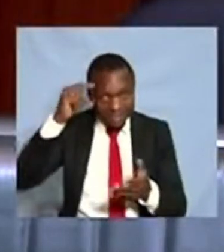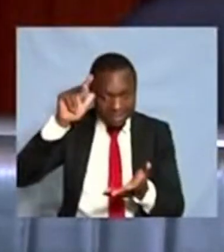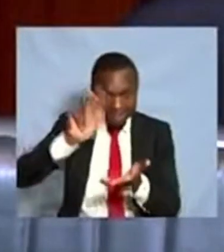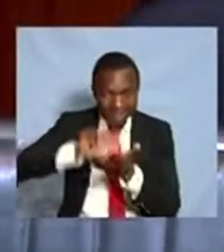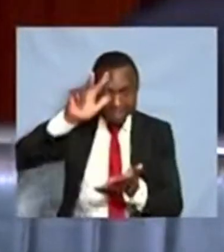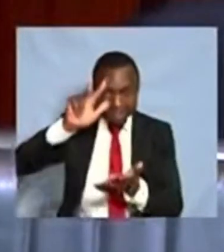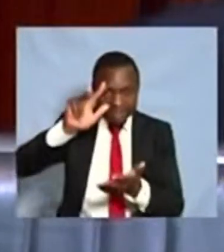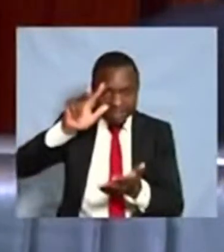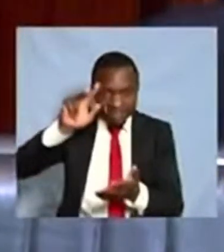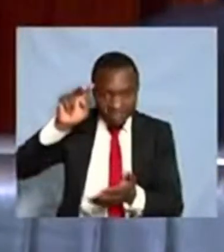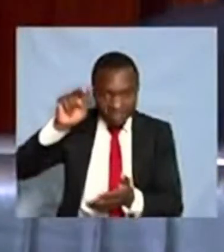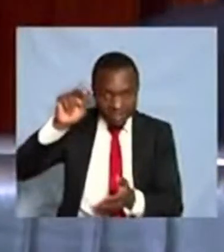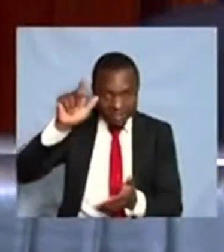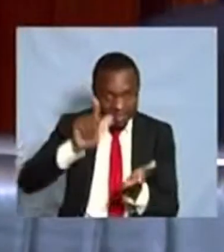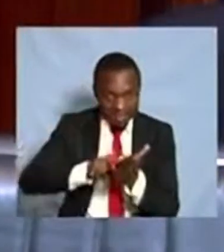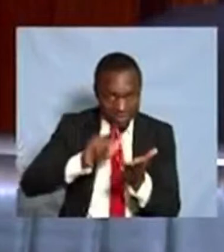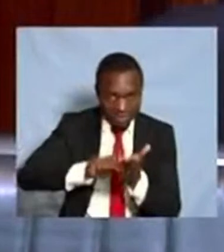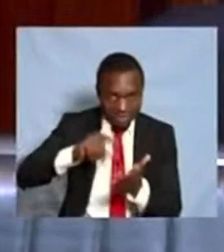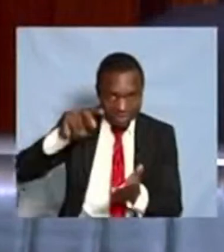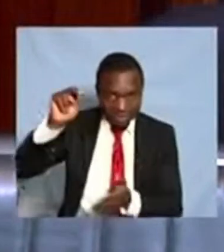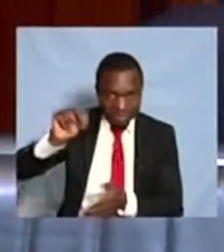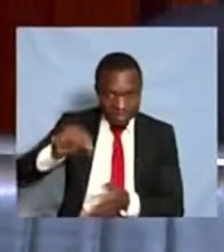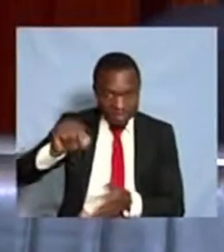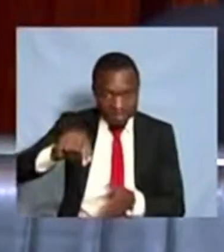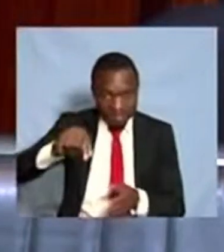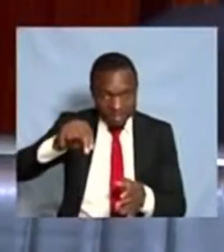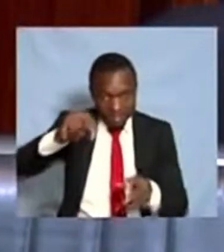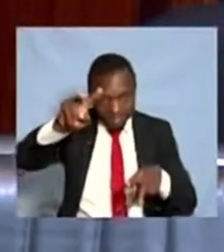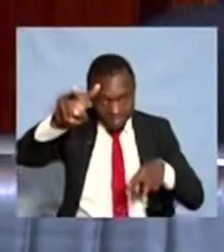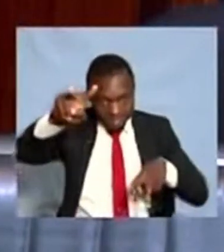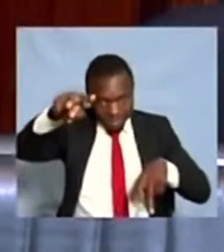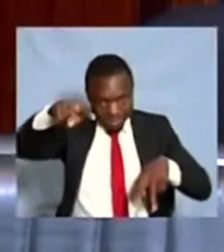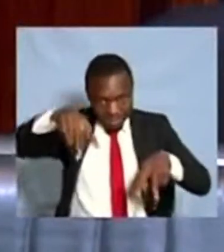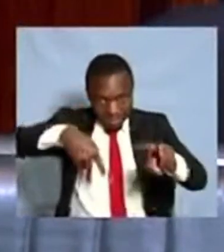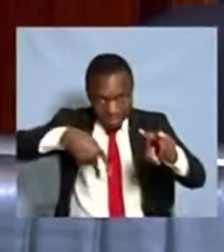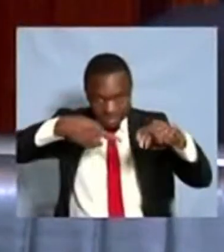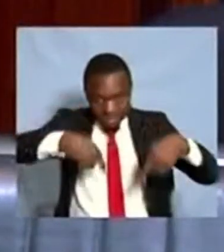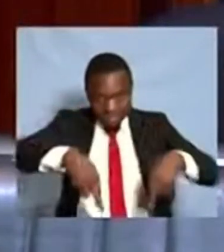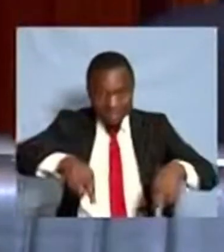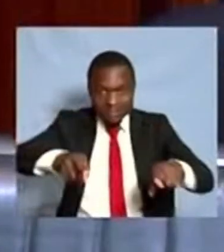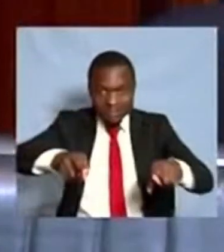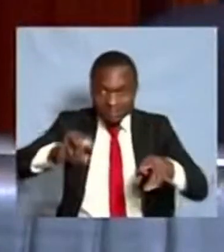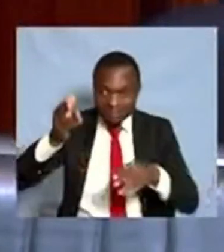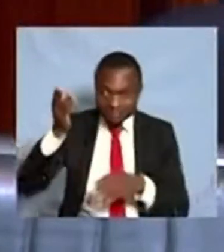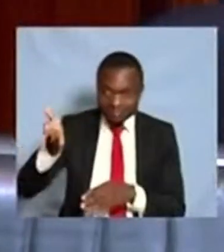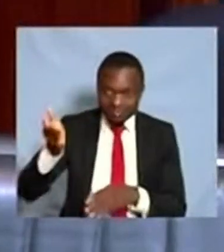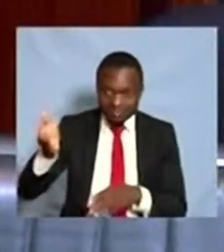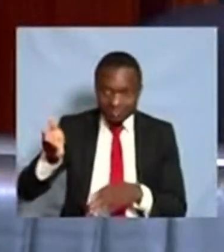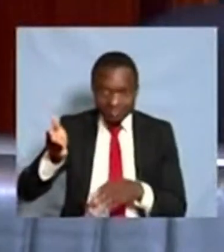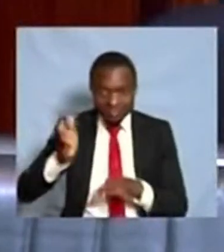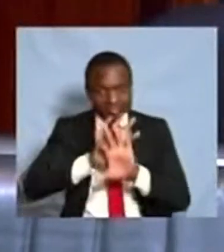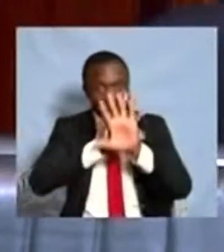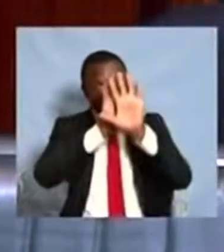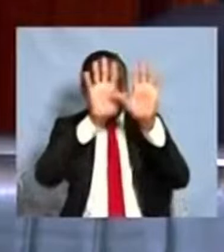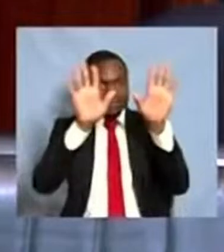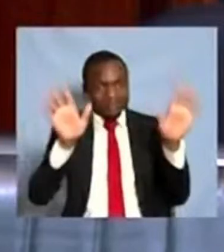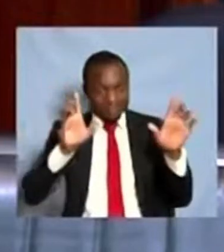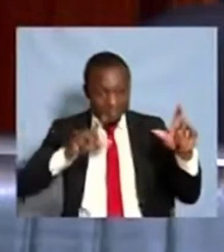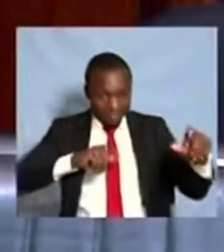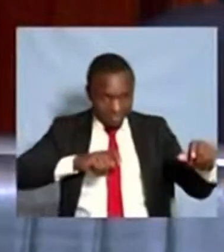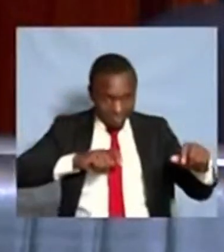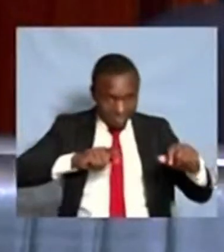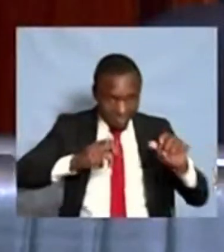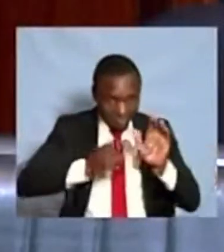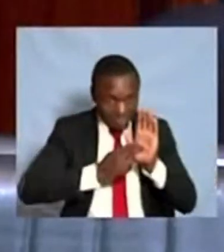Ndola, the Lusaka Ndola dual carriageway. I think that in itself is a clear demonstration that as a